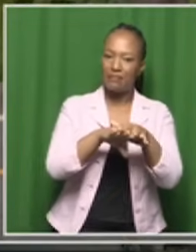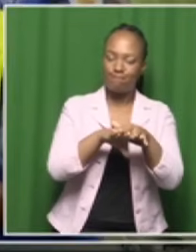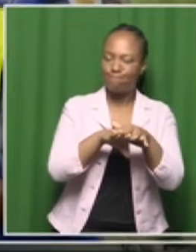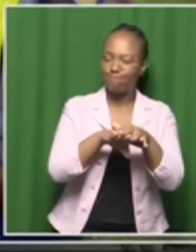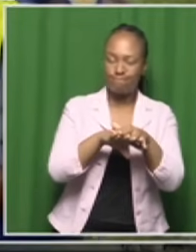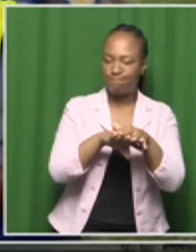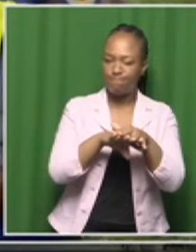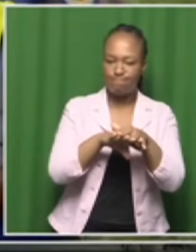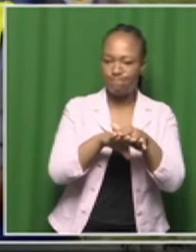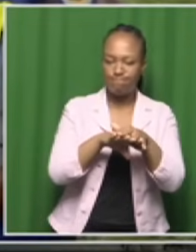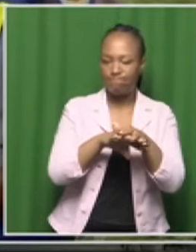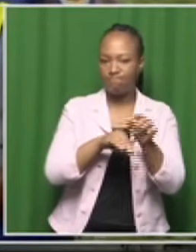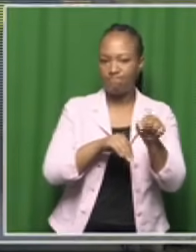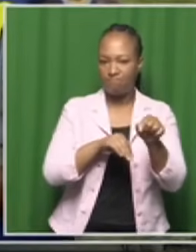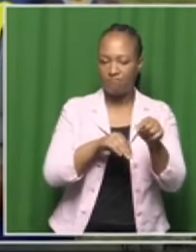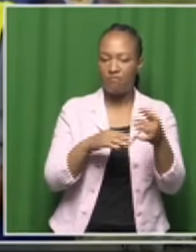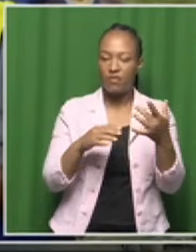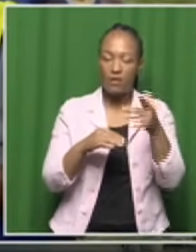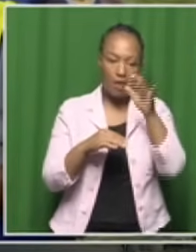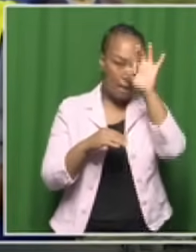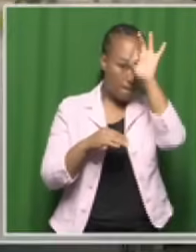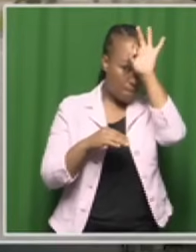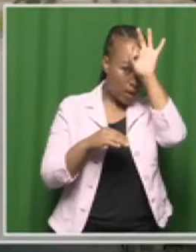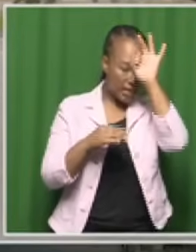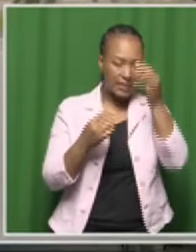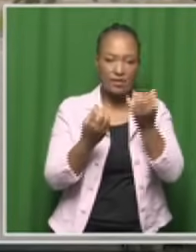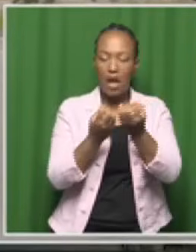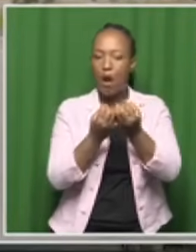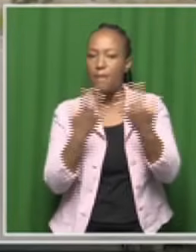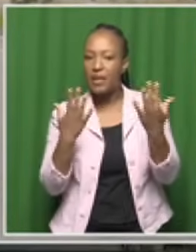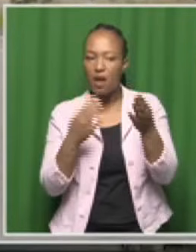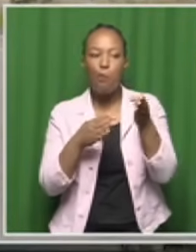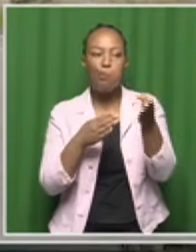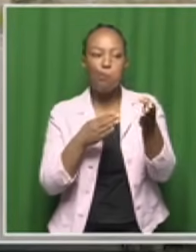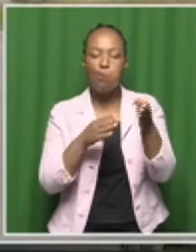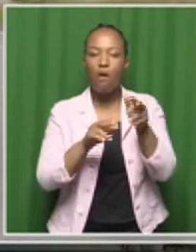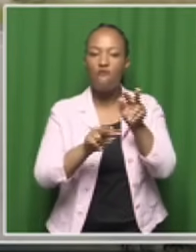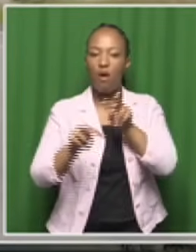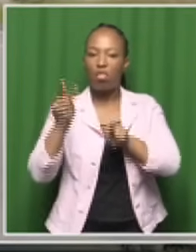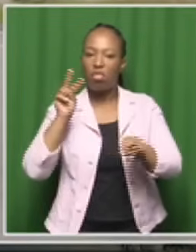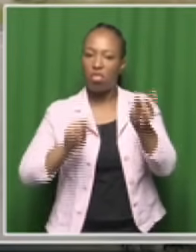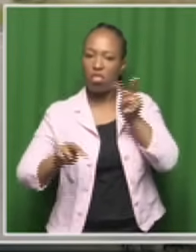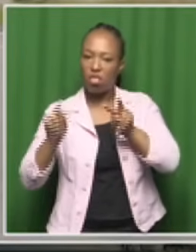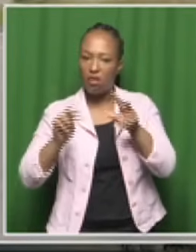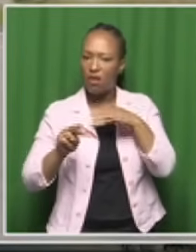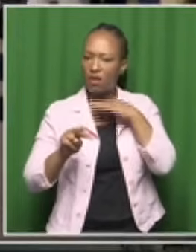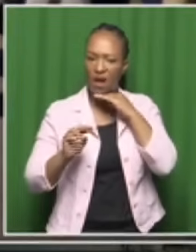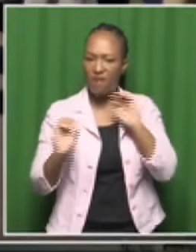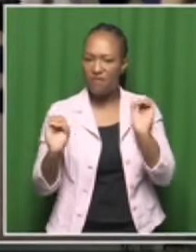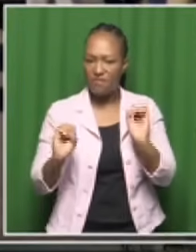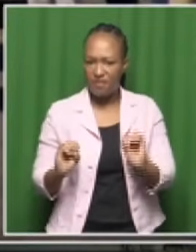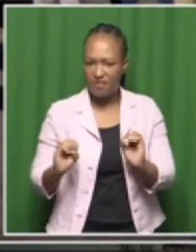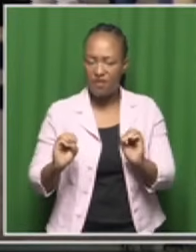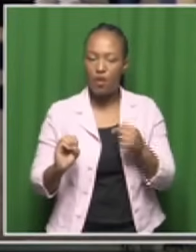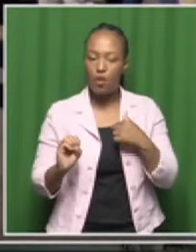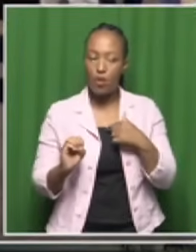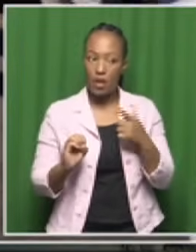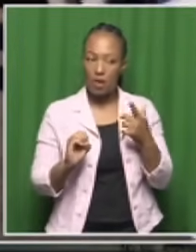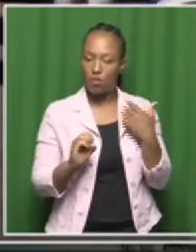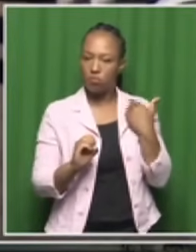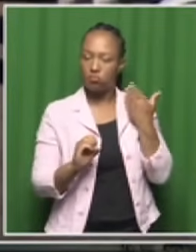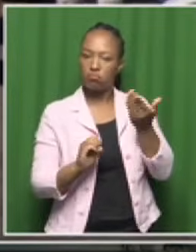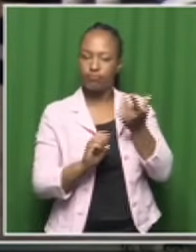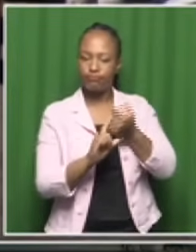the number of law enforcers that we have on our road is definitely not enough. It's something that, as the Automobile Association, we've been advocating for, that